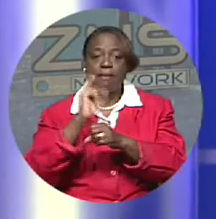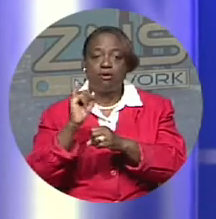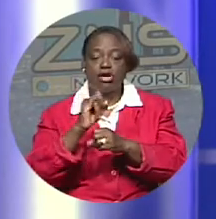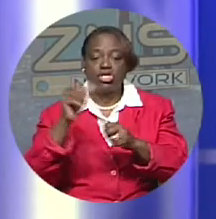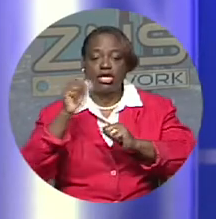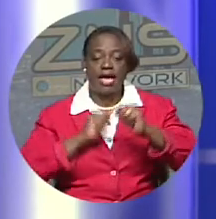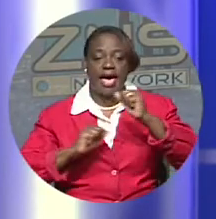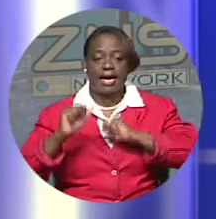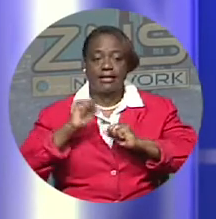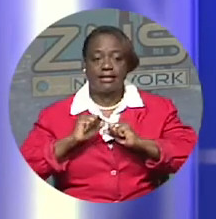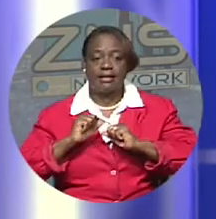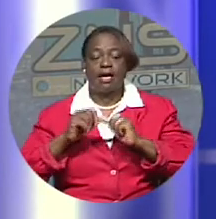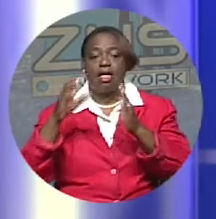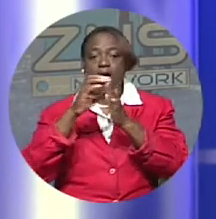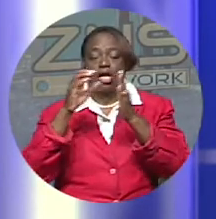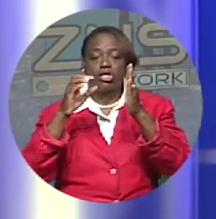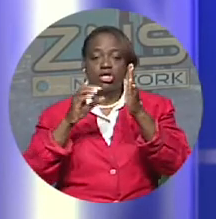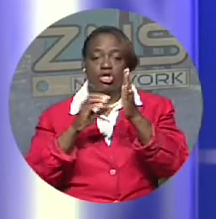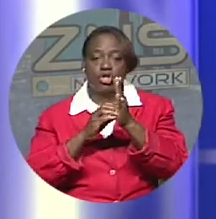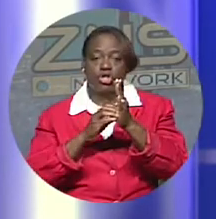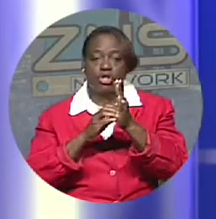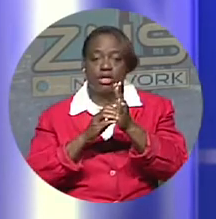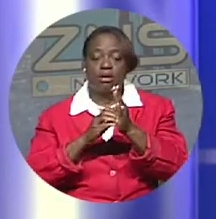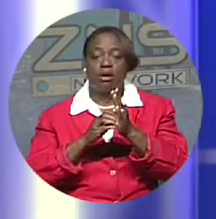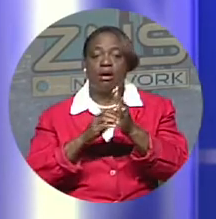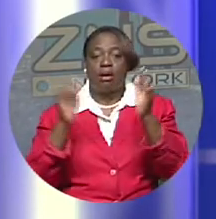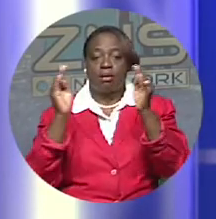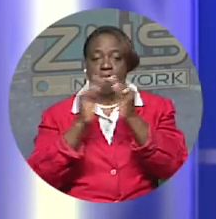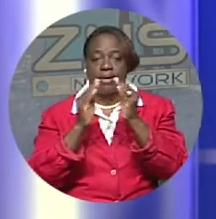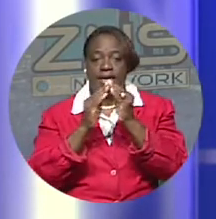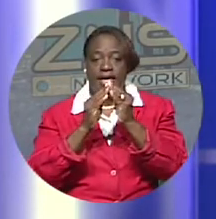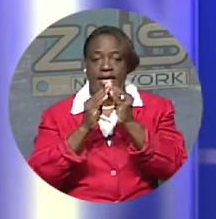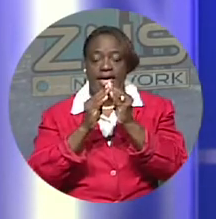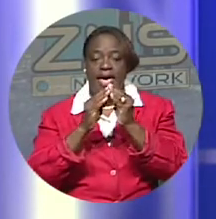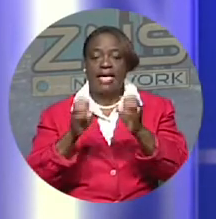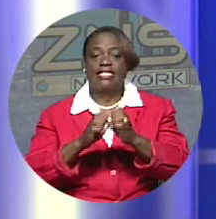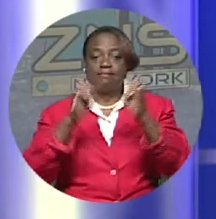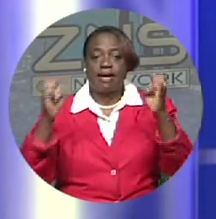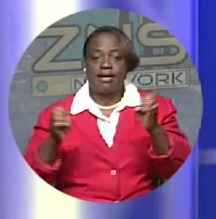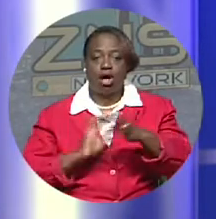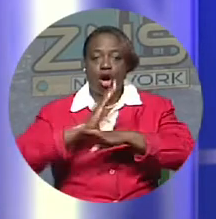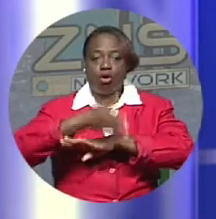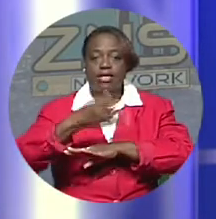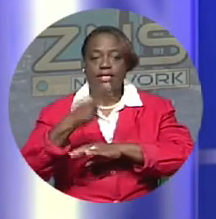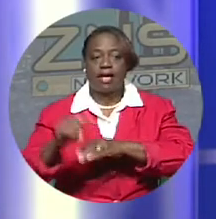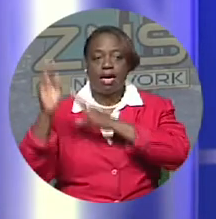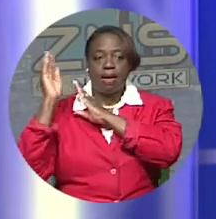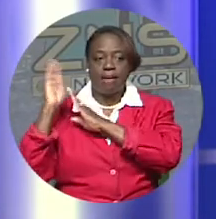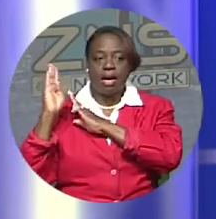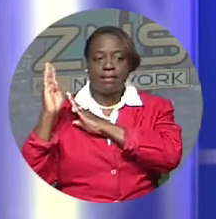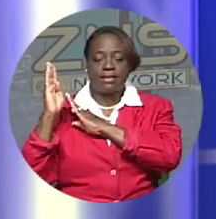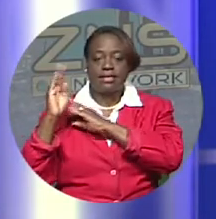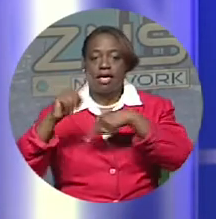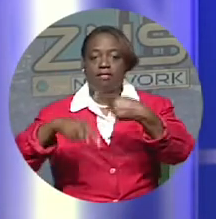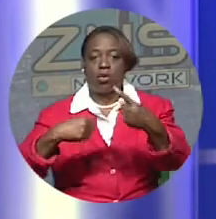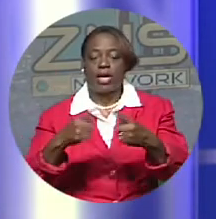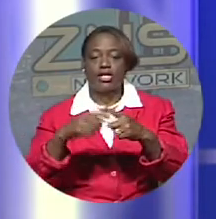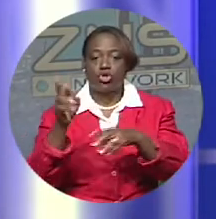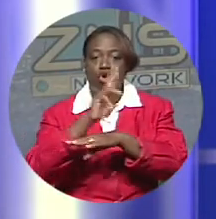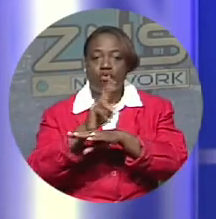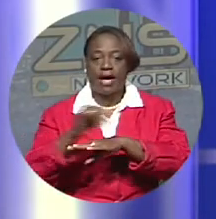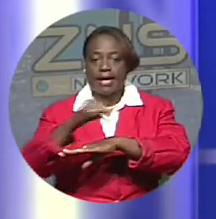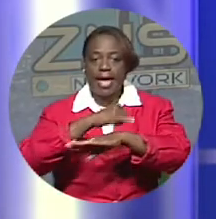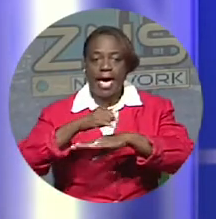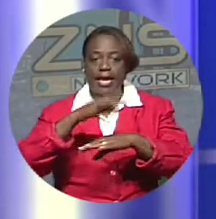The Constitutional Commission expanding its campaign across the Bahamas. The group took its educational forum on the gender equality bills to Ragged Island